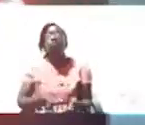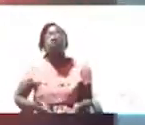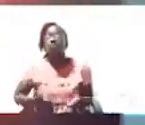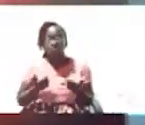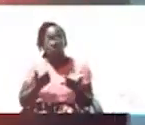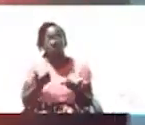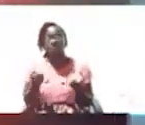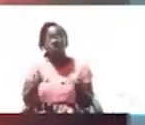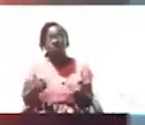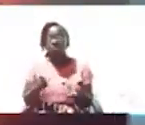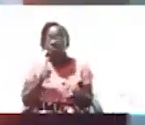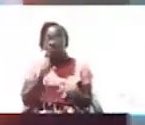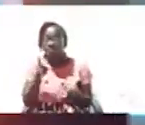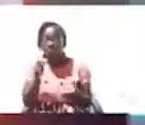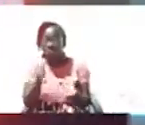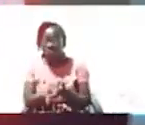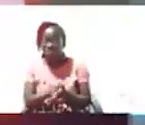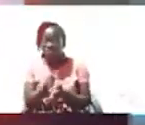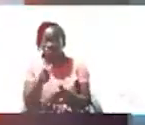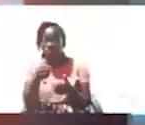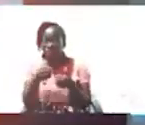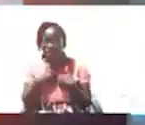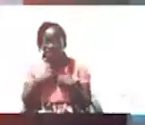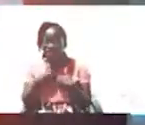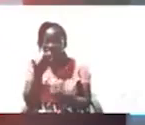when we say you have a bad odor,